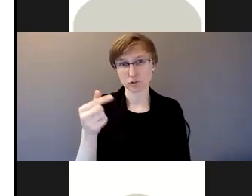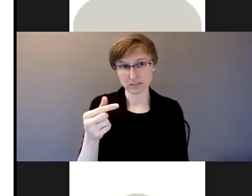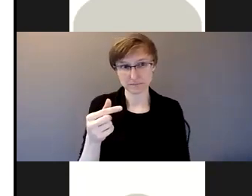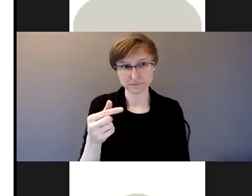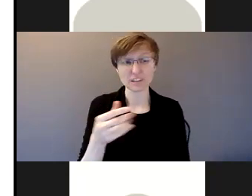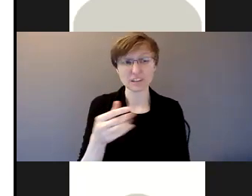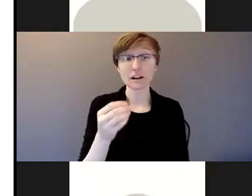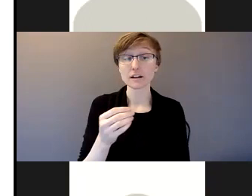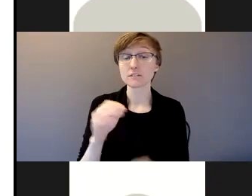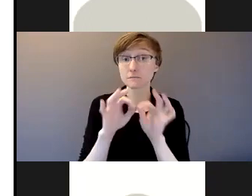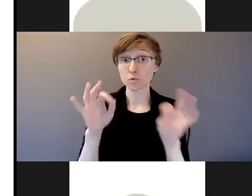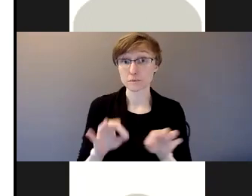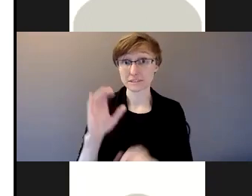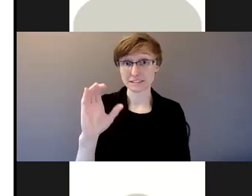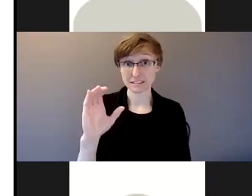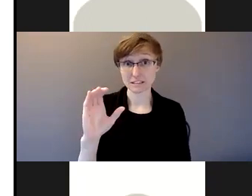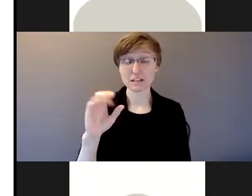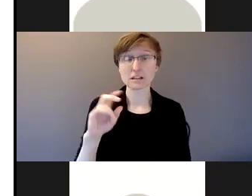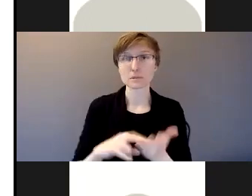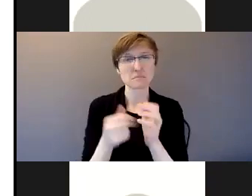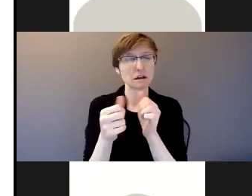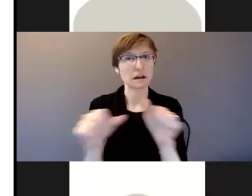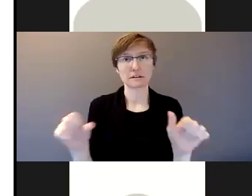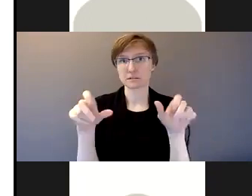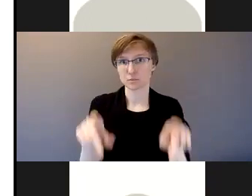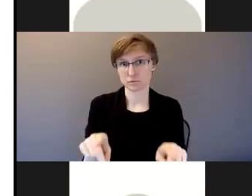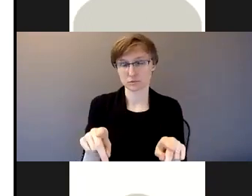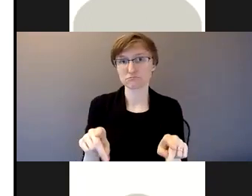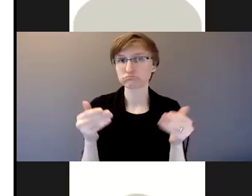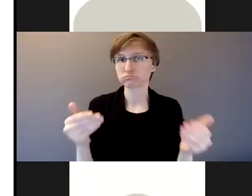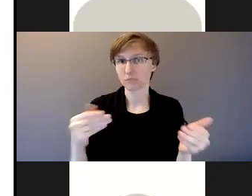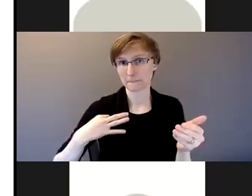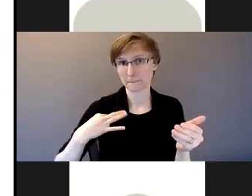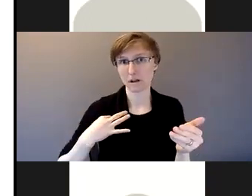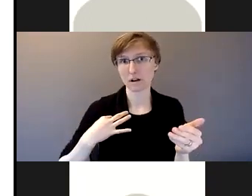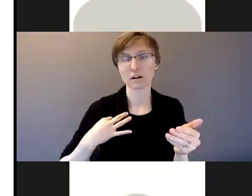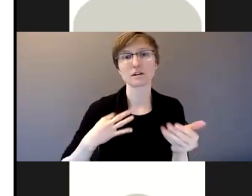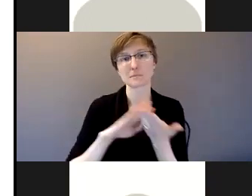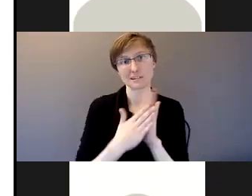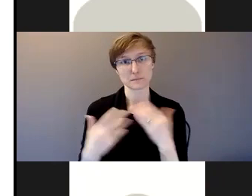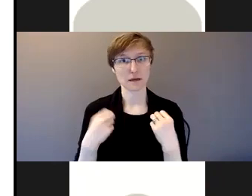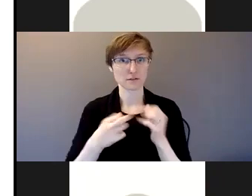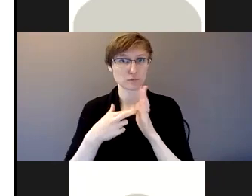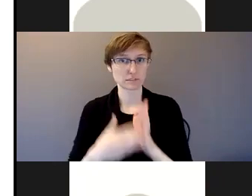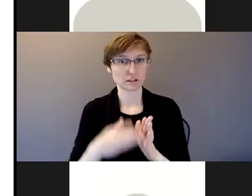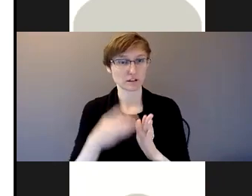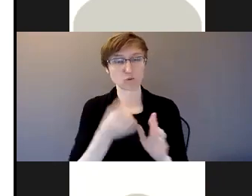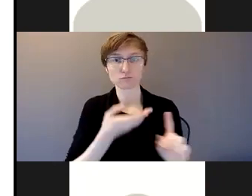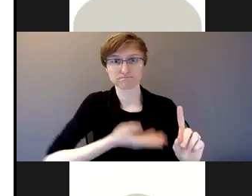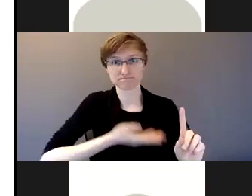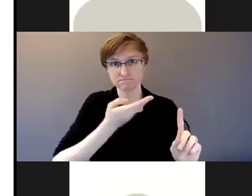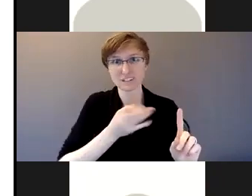the Consent Capacity Board, is where anyone can apply to be the health representative for someone who may be deemed incapable by a healthcare